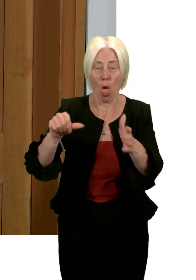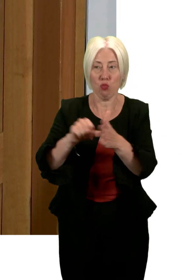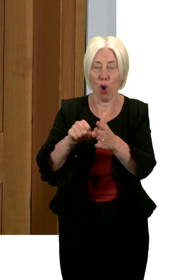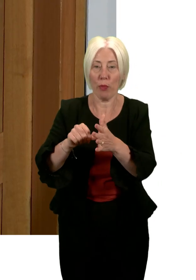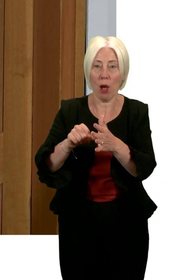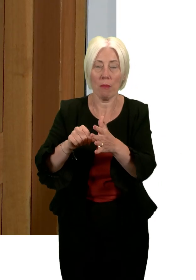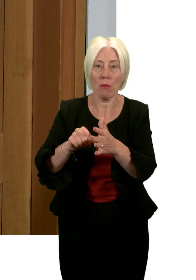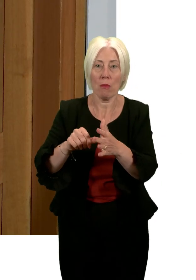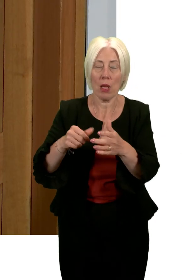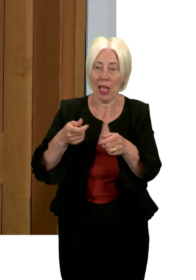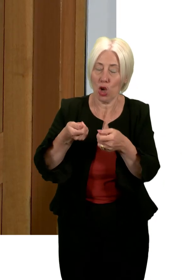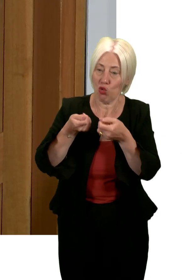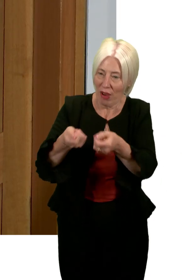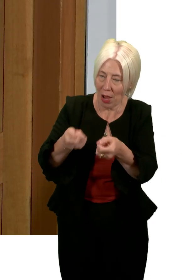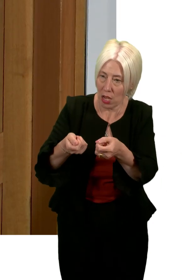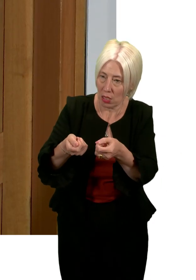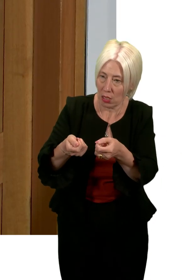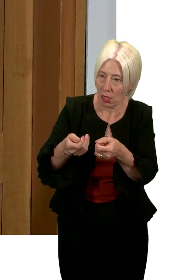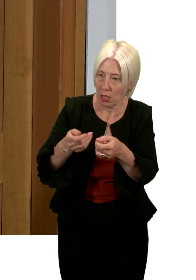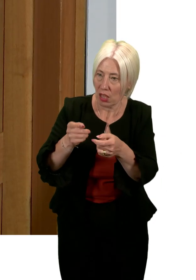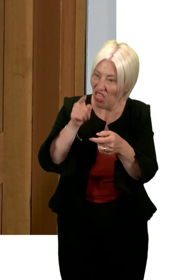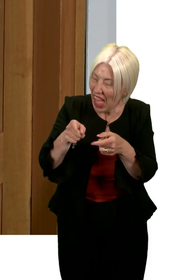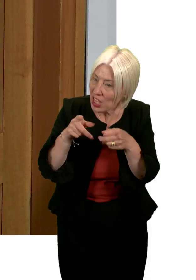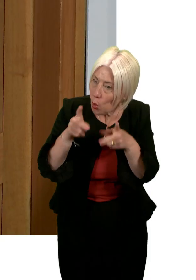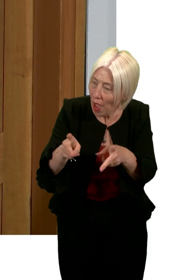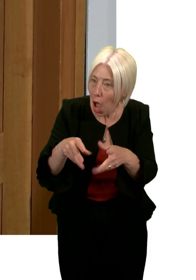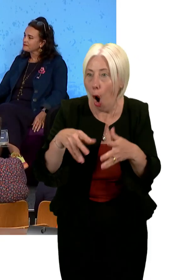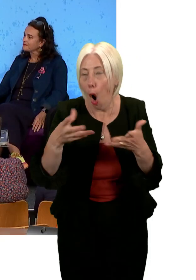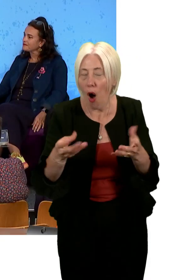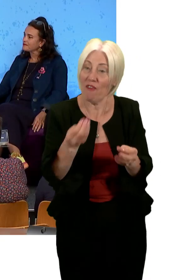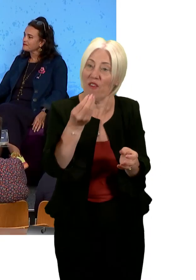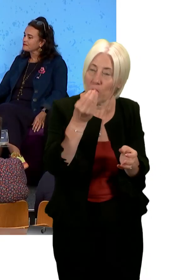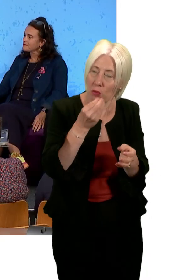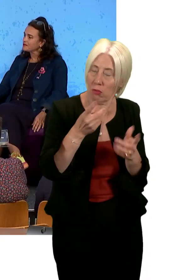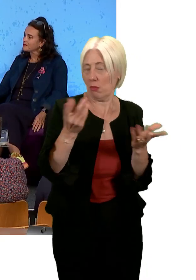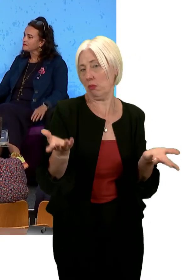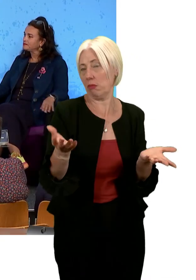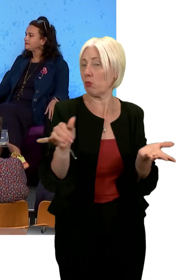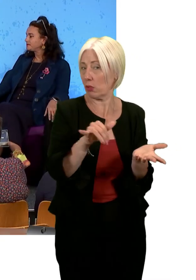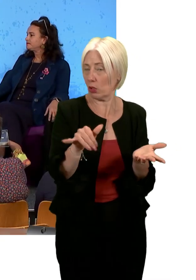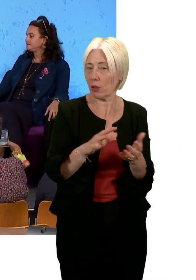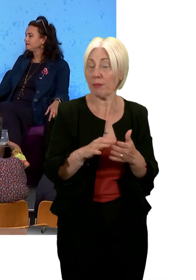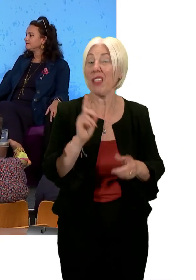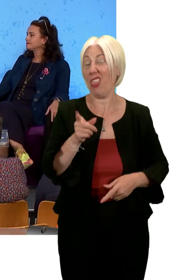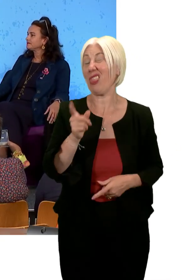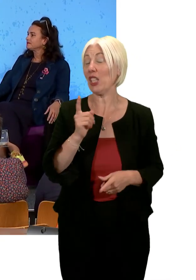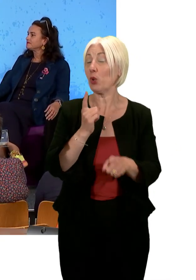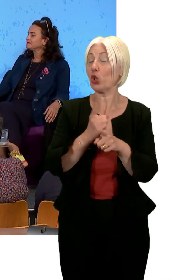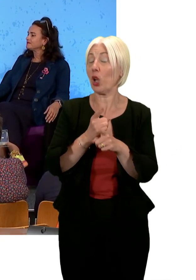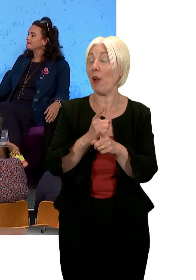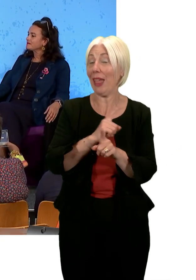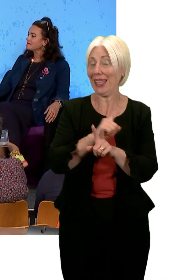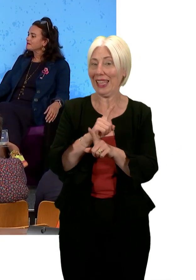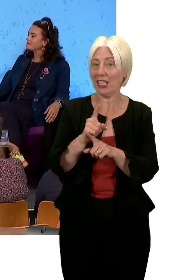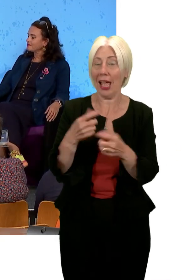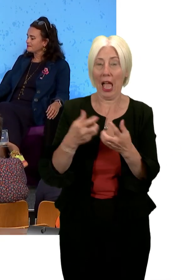it through changing our food system. So, yeah. Thank you. And I think we will come on to issues around how do we tackle it when it comes to